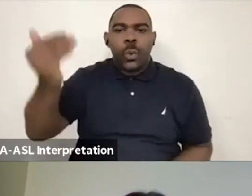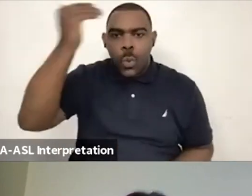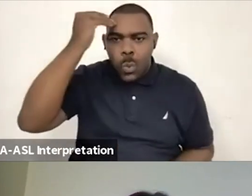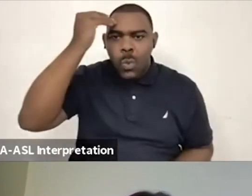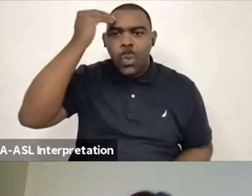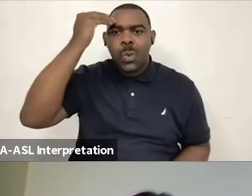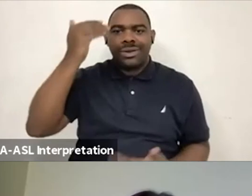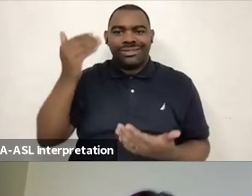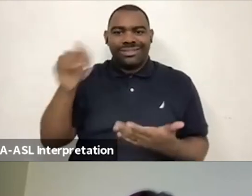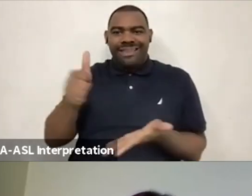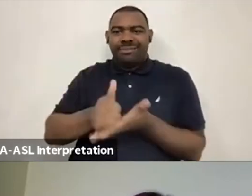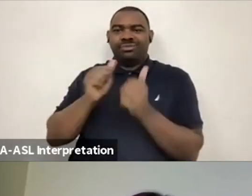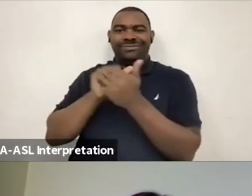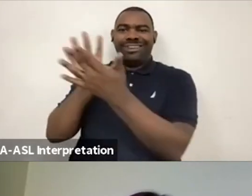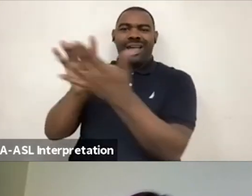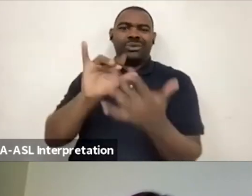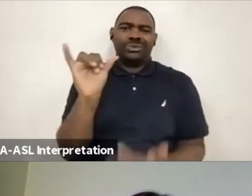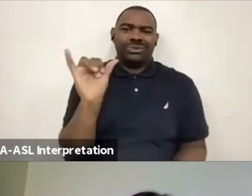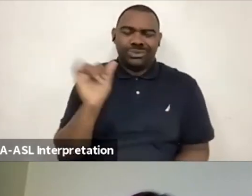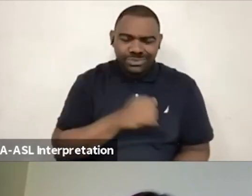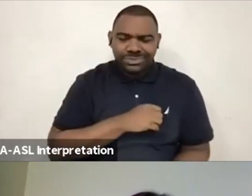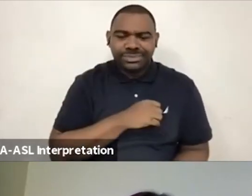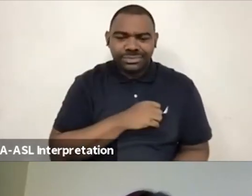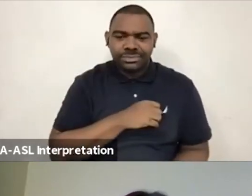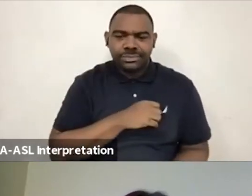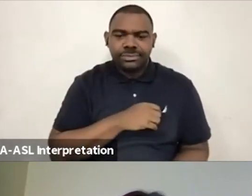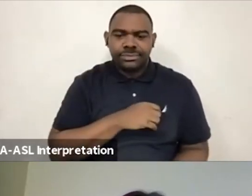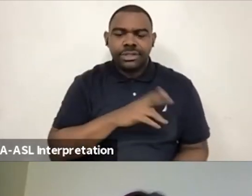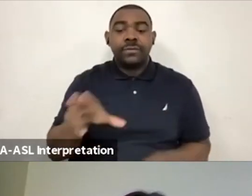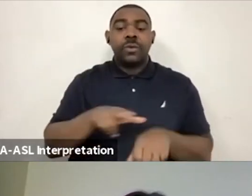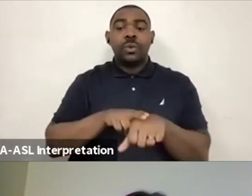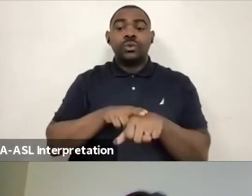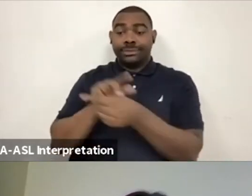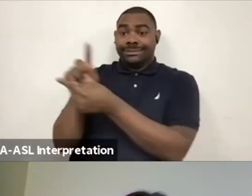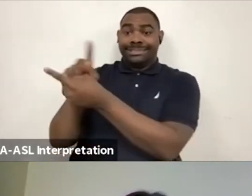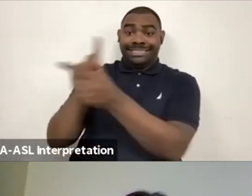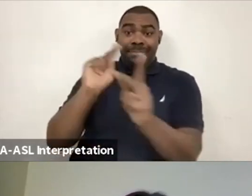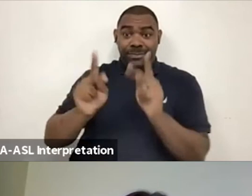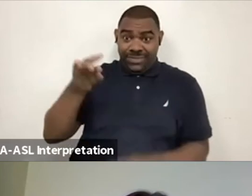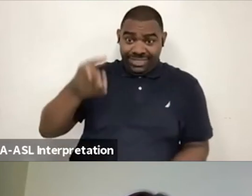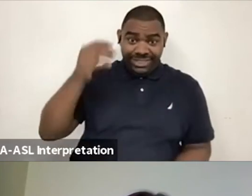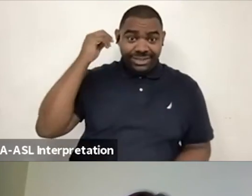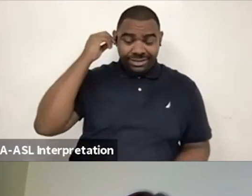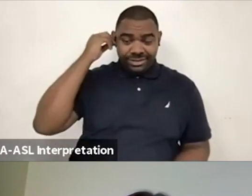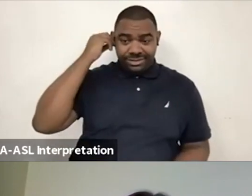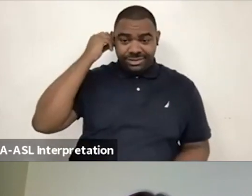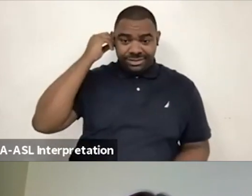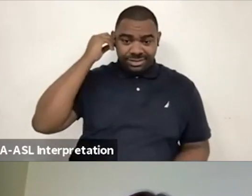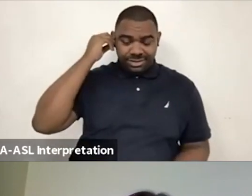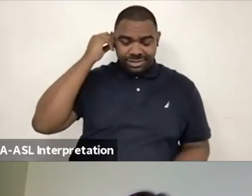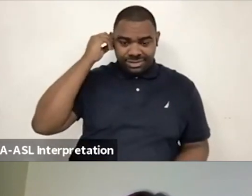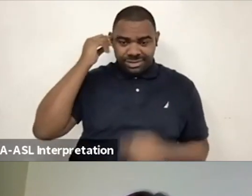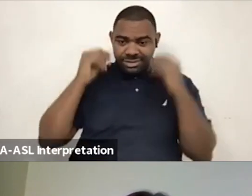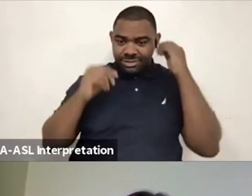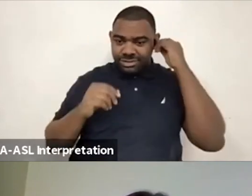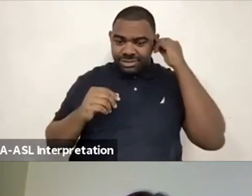outreach even wider. And then, of course, meeting those people down there, right? So if you're a creative arts therapist, that doesn't mean you're